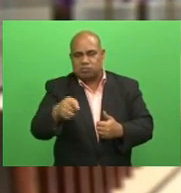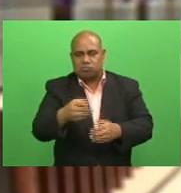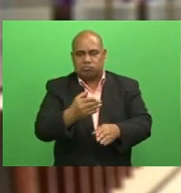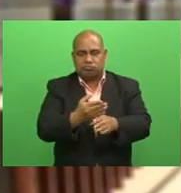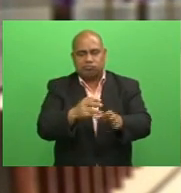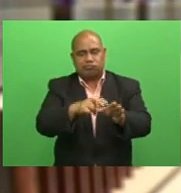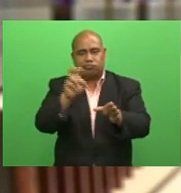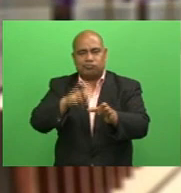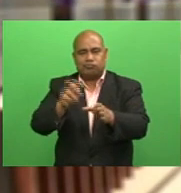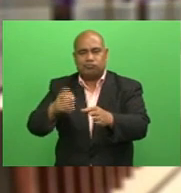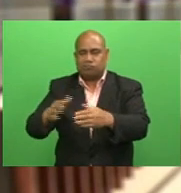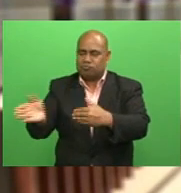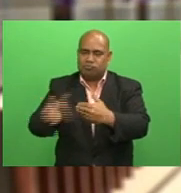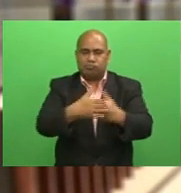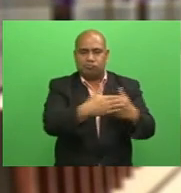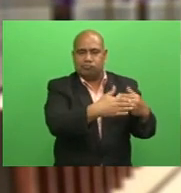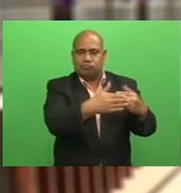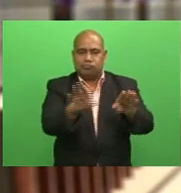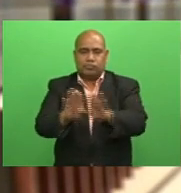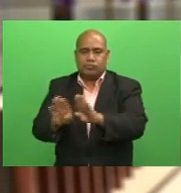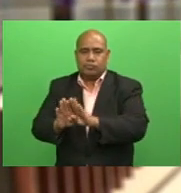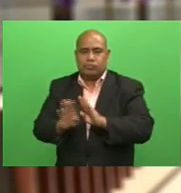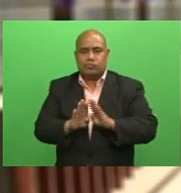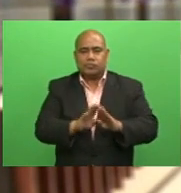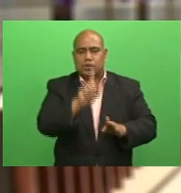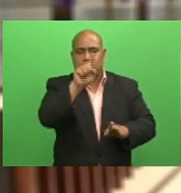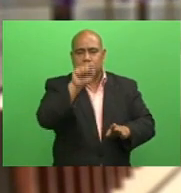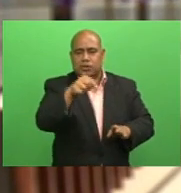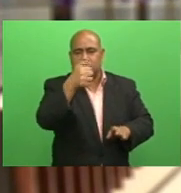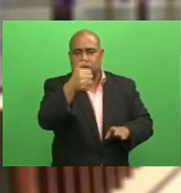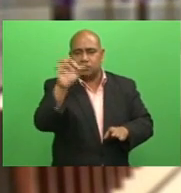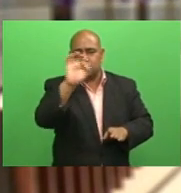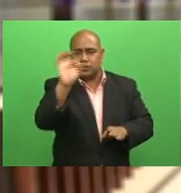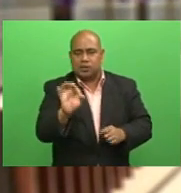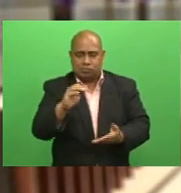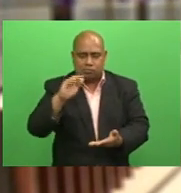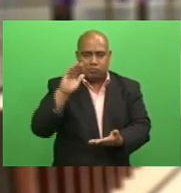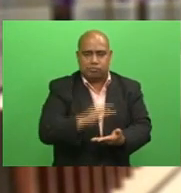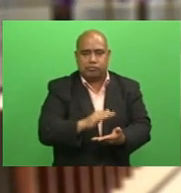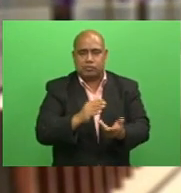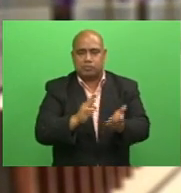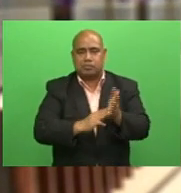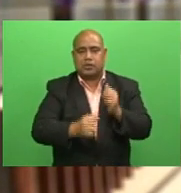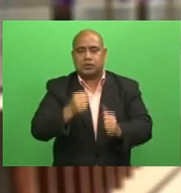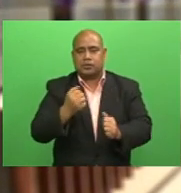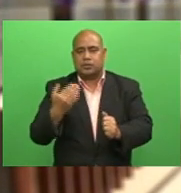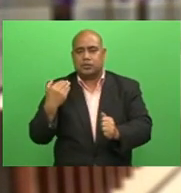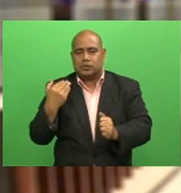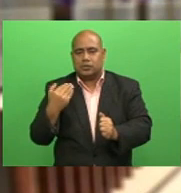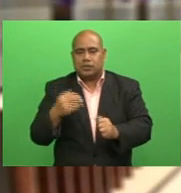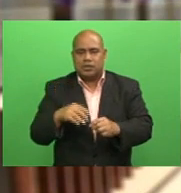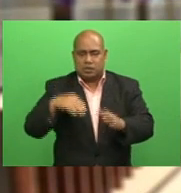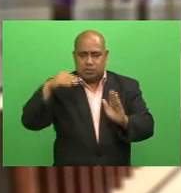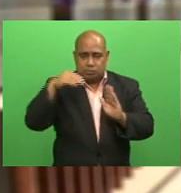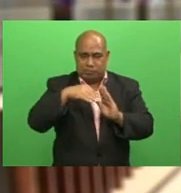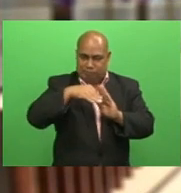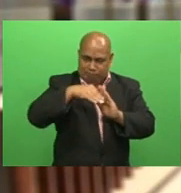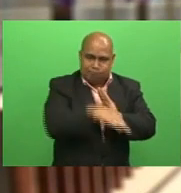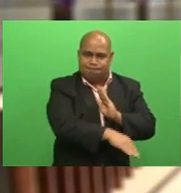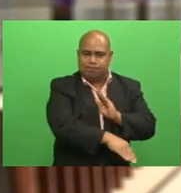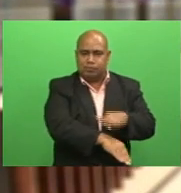domestic product fell 1.6% in the March quarter, the largest drop in 29 years as the initial effects